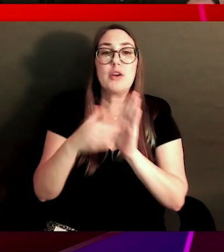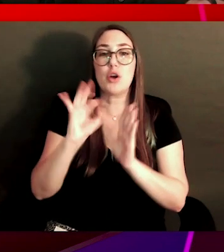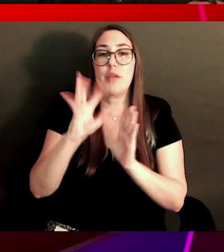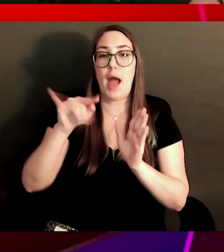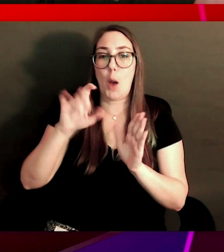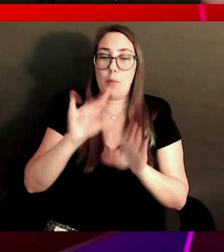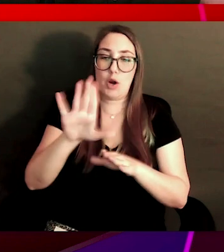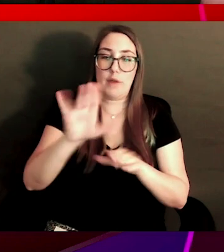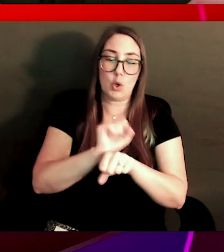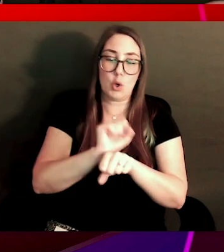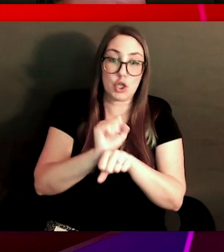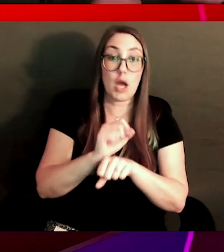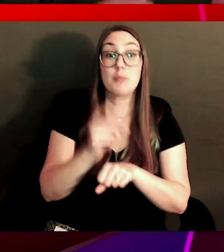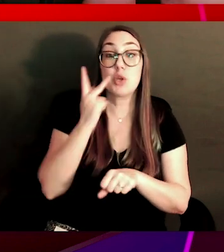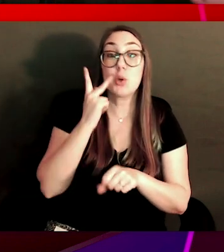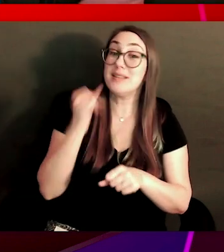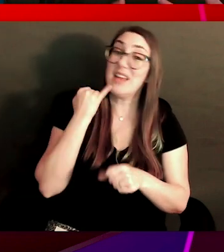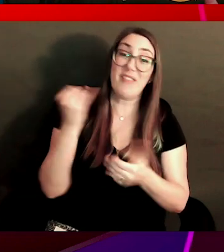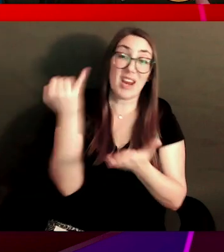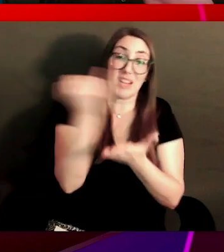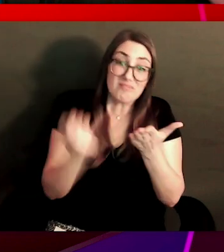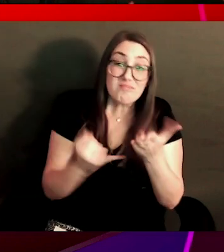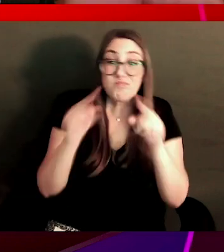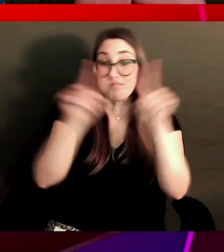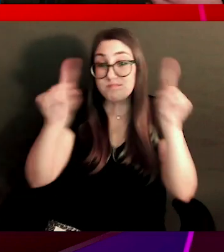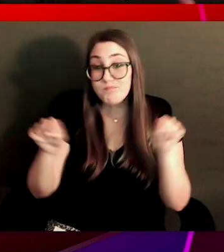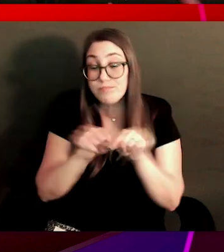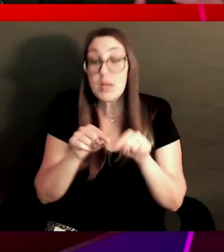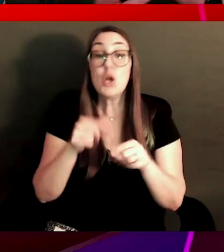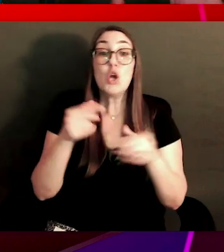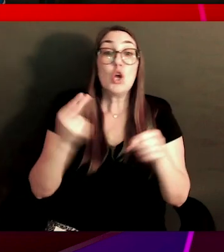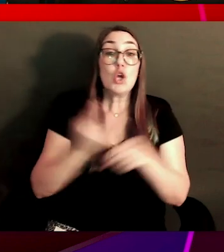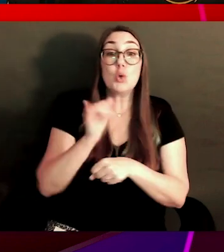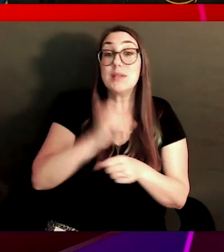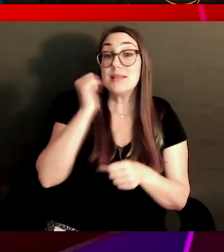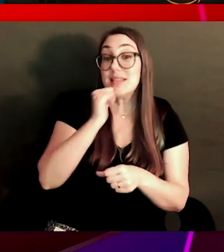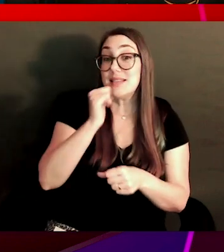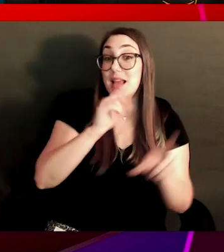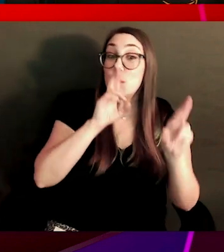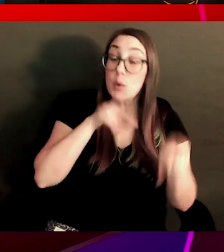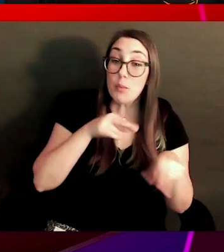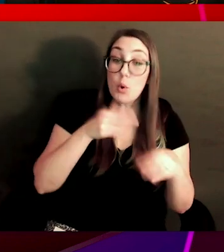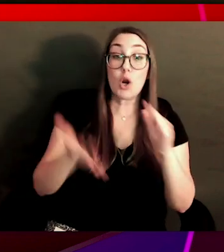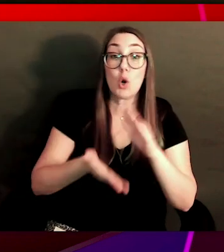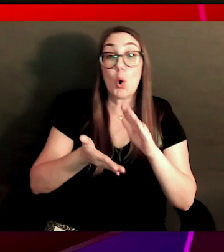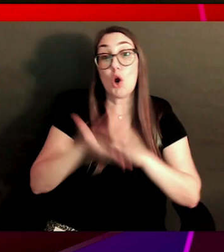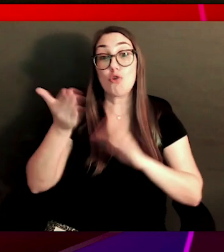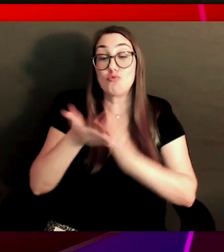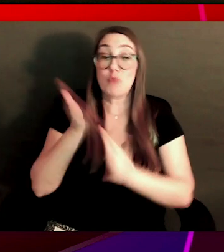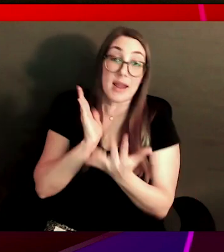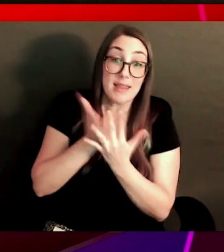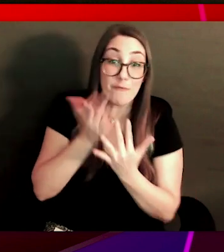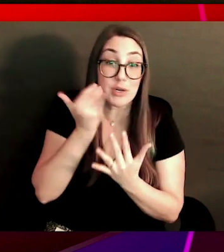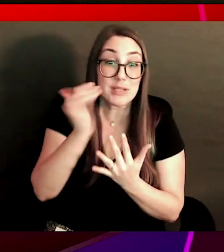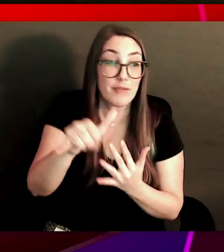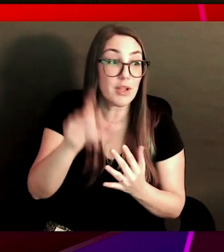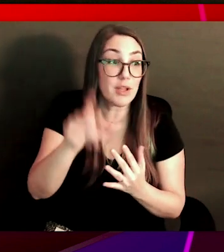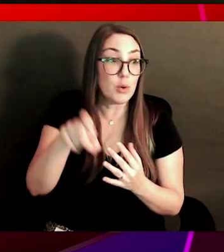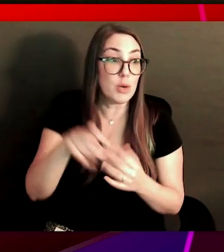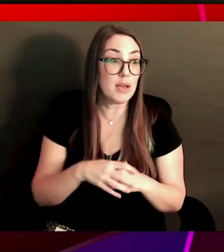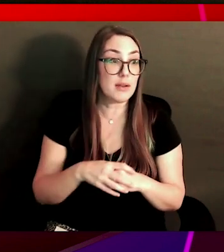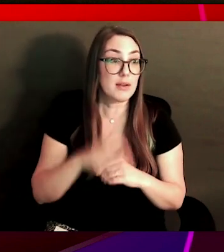you wanted to have plots or anything like that. And so you can use this as a daily report or running inference as needed. I love it. And so it's nice to